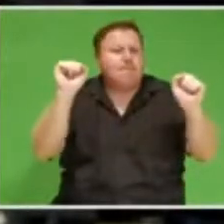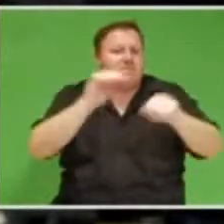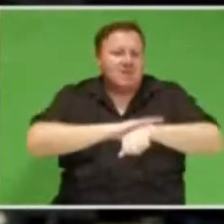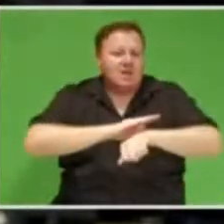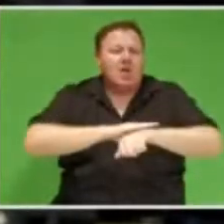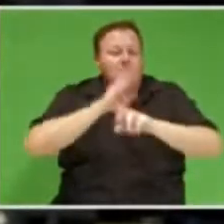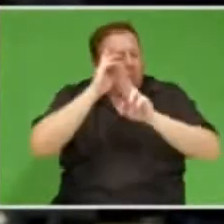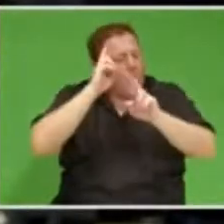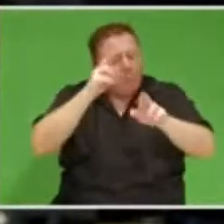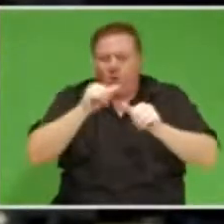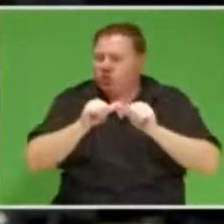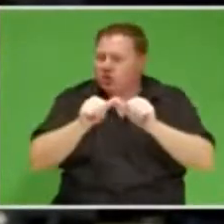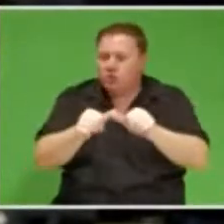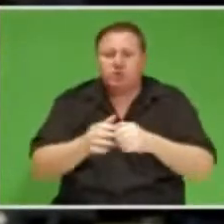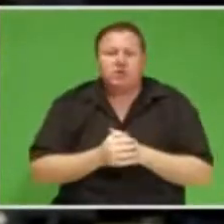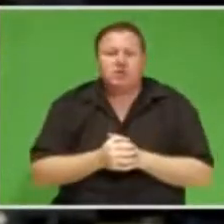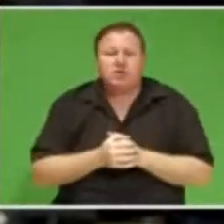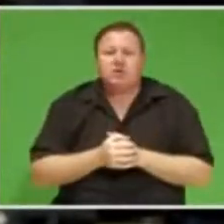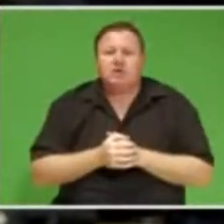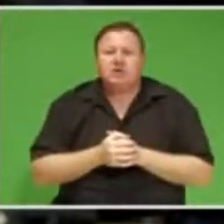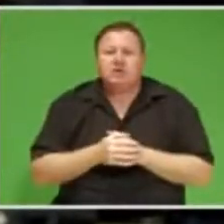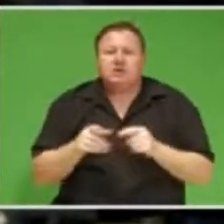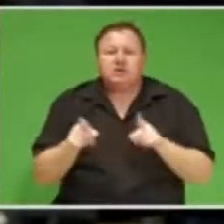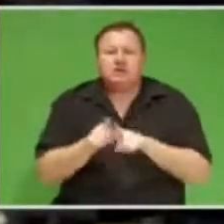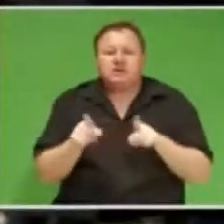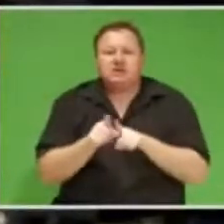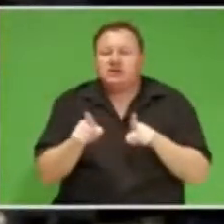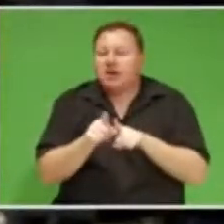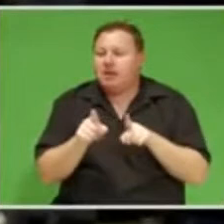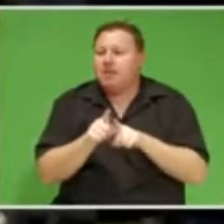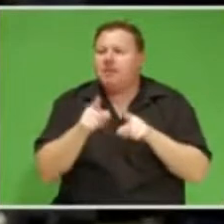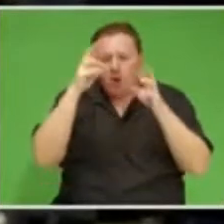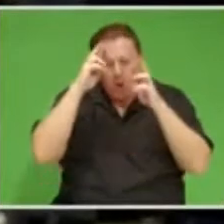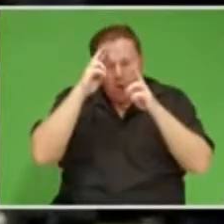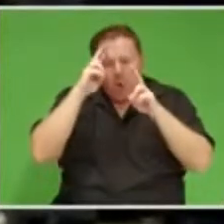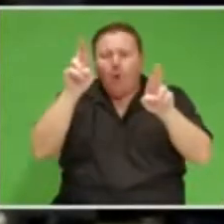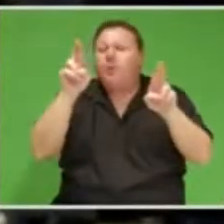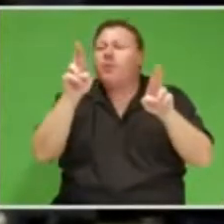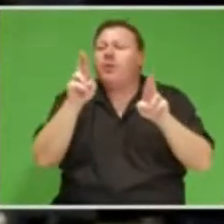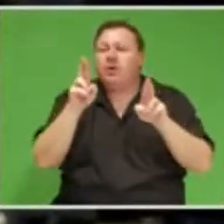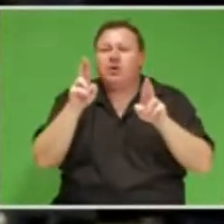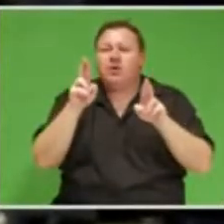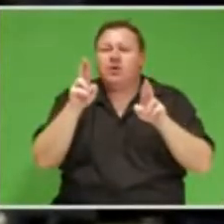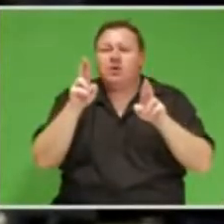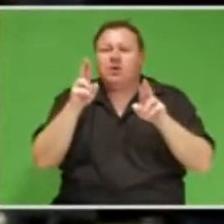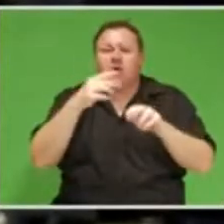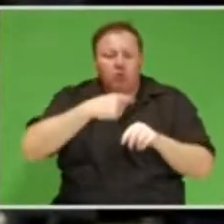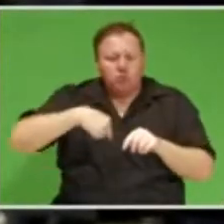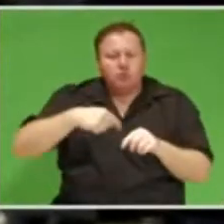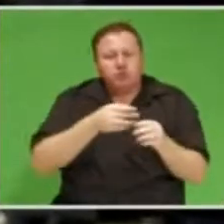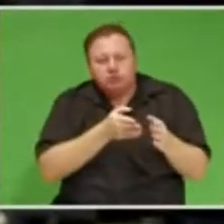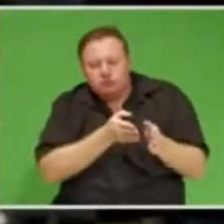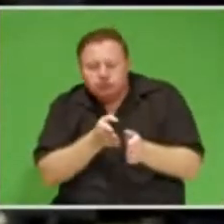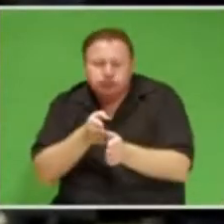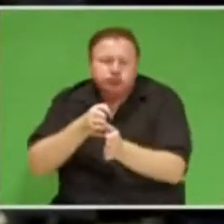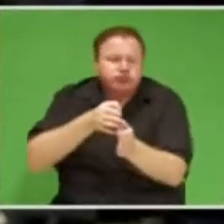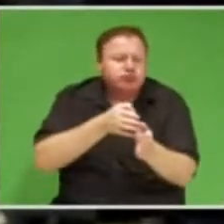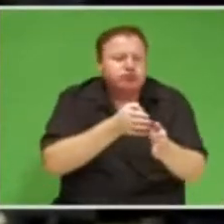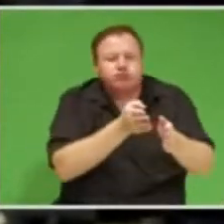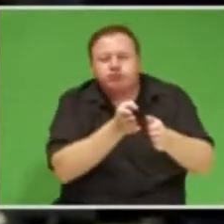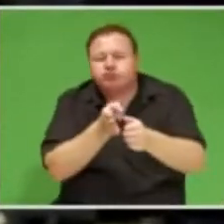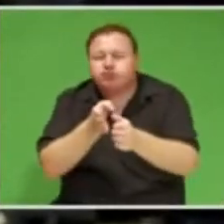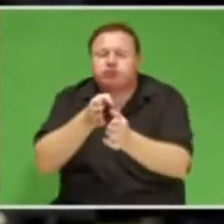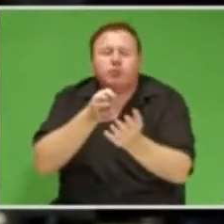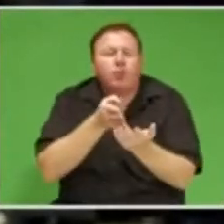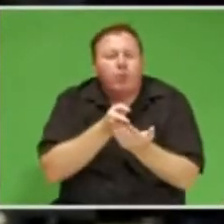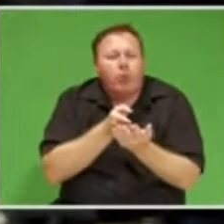is hope that swells our sails as we steer our country out of